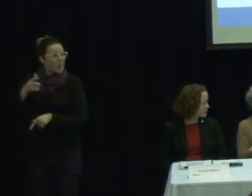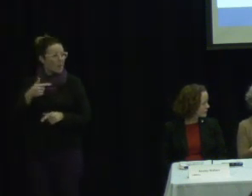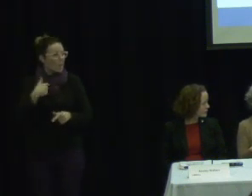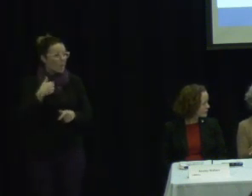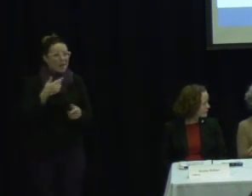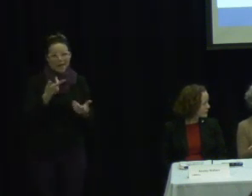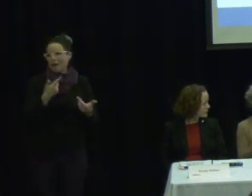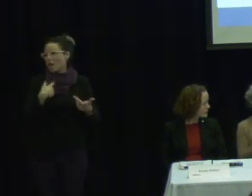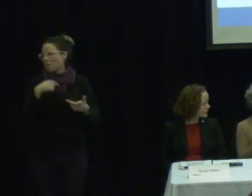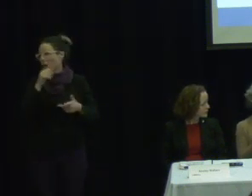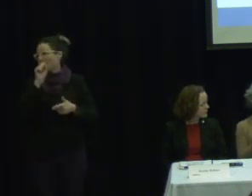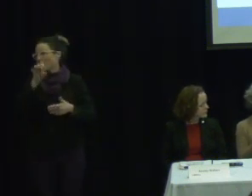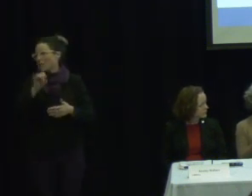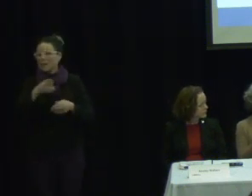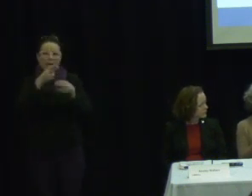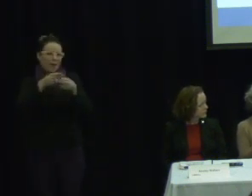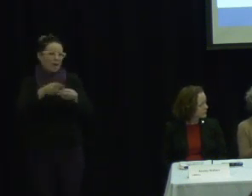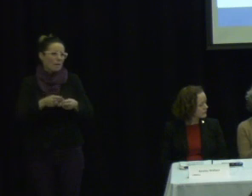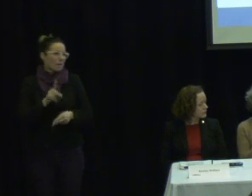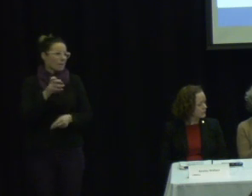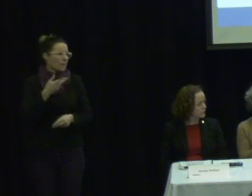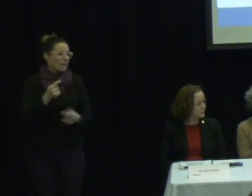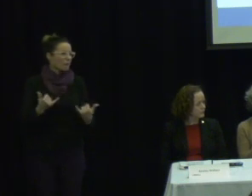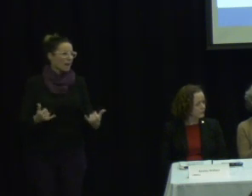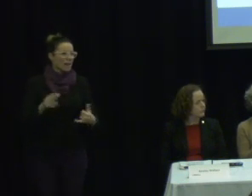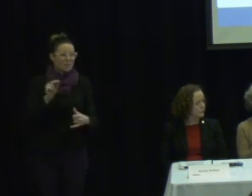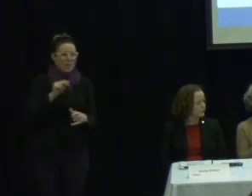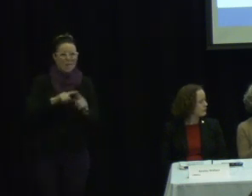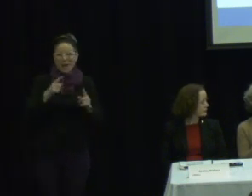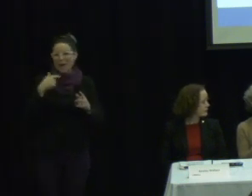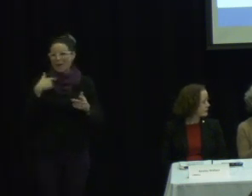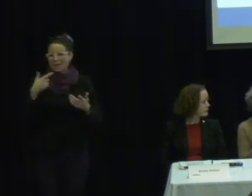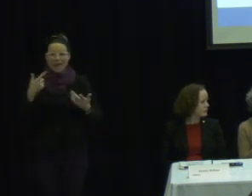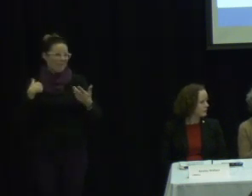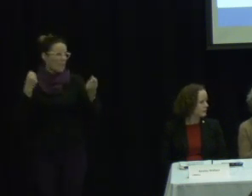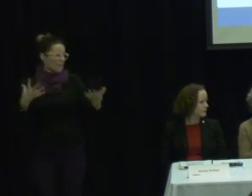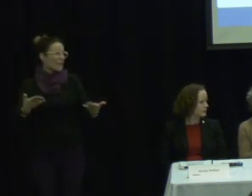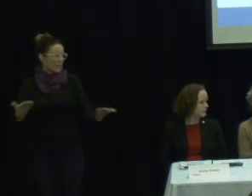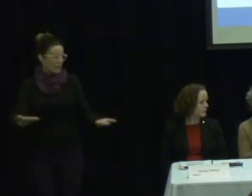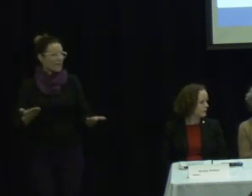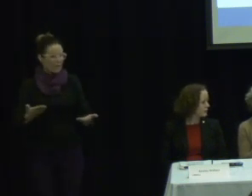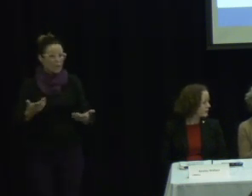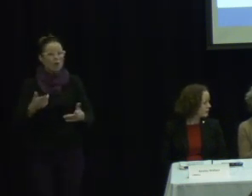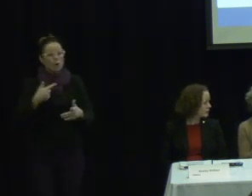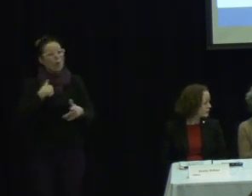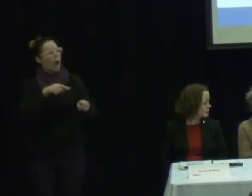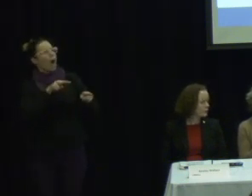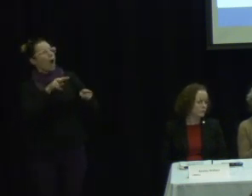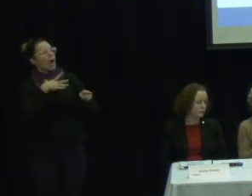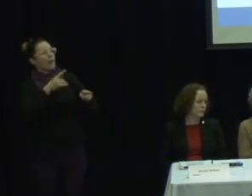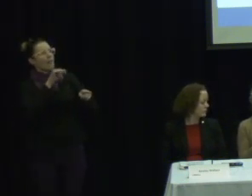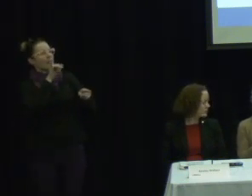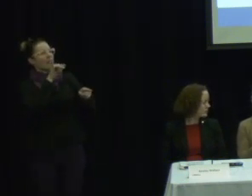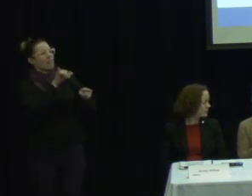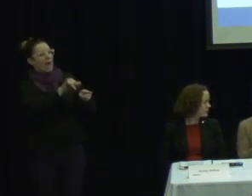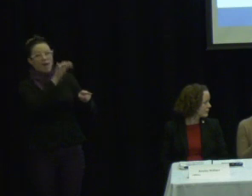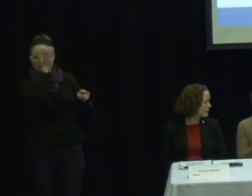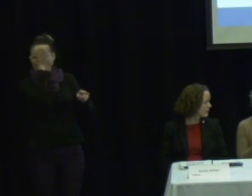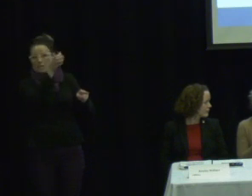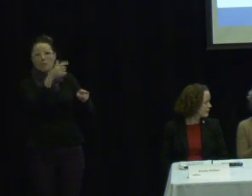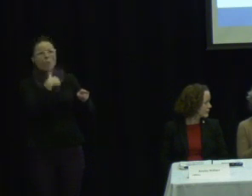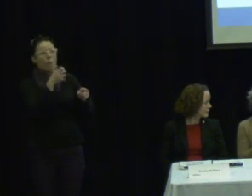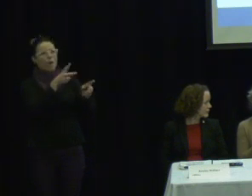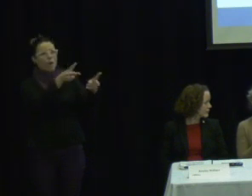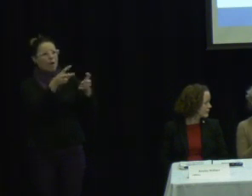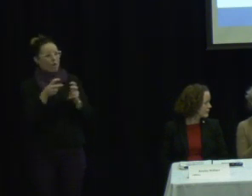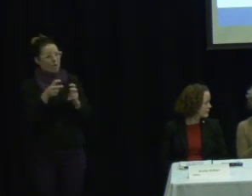are, and we could develop recommendations for other departments that would like to do more of that kind of welcoming. And, you know, a